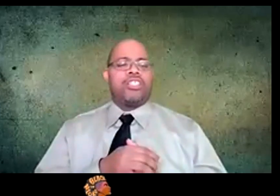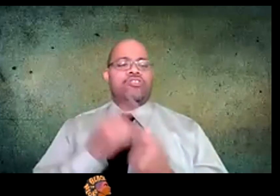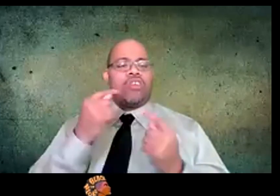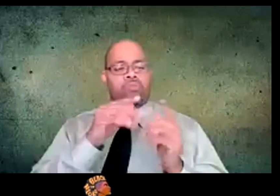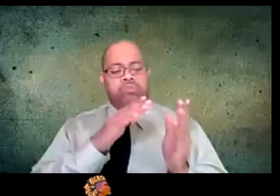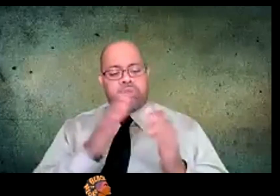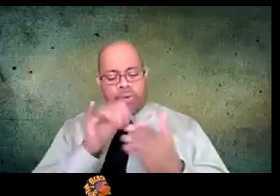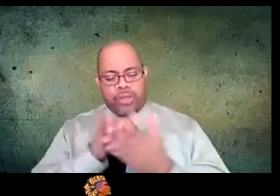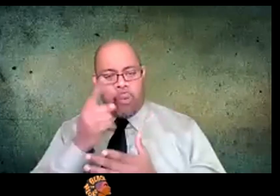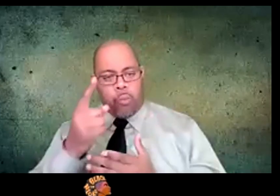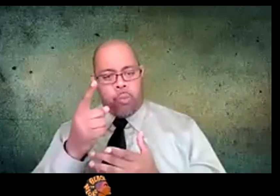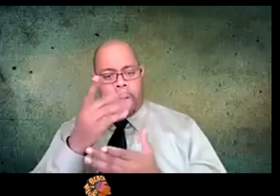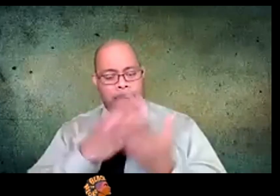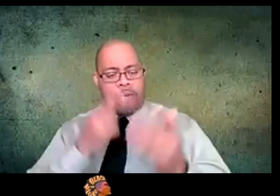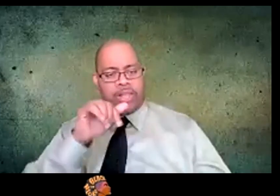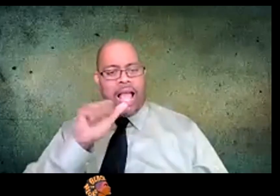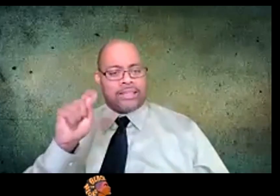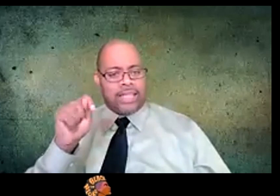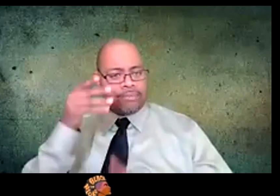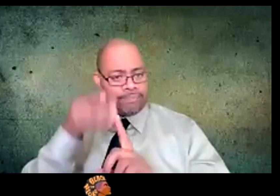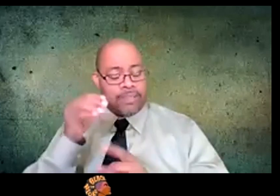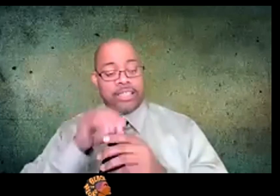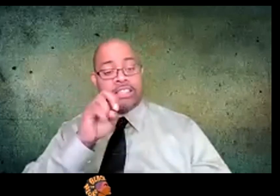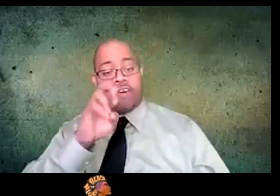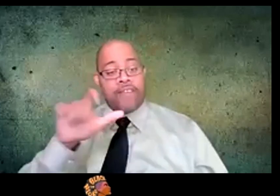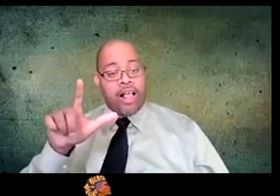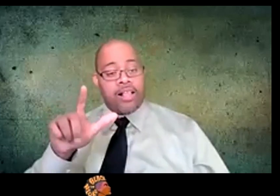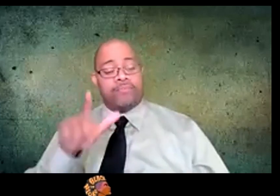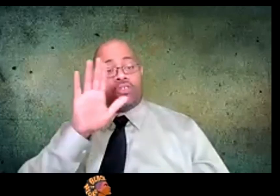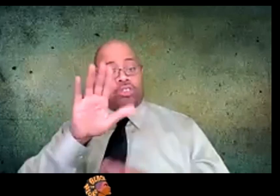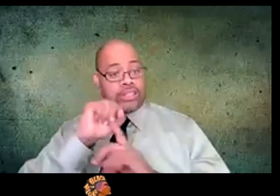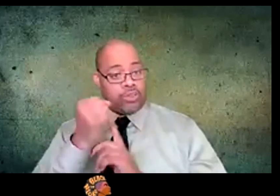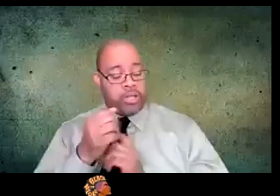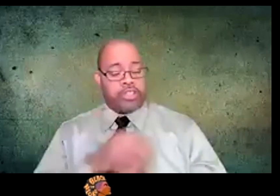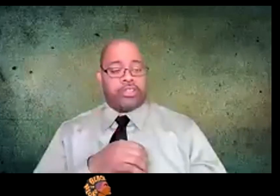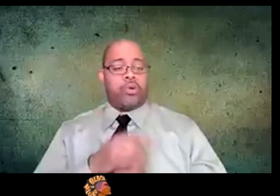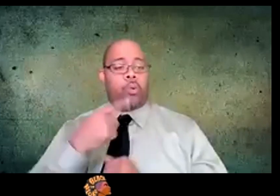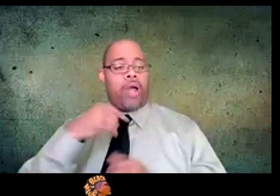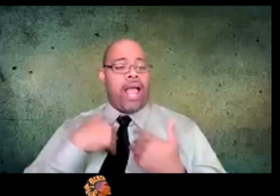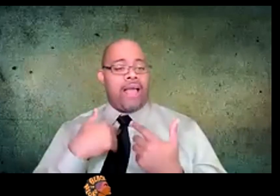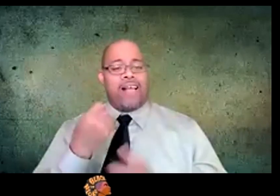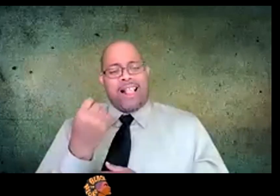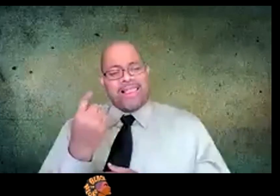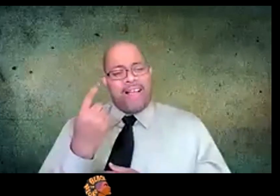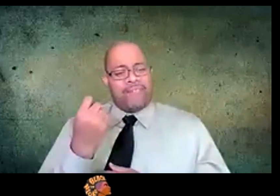one particular asset. In Cerevel's situation, we have 11.